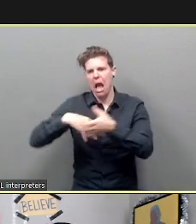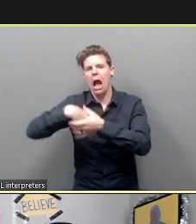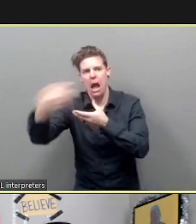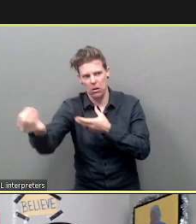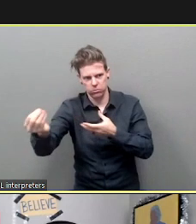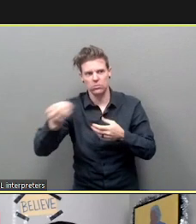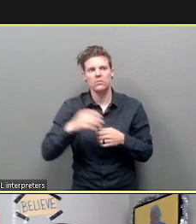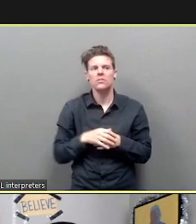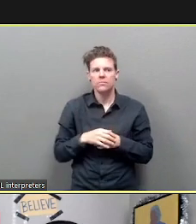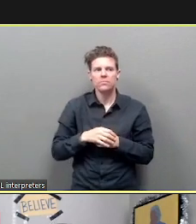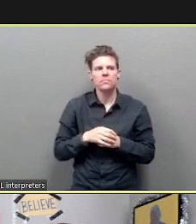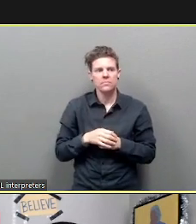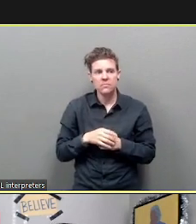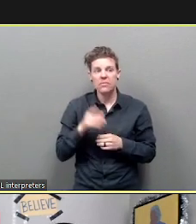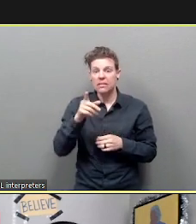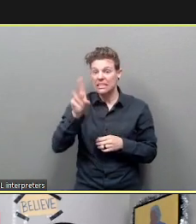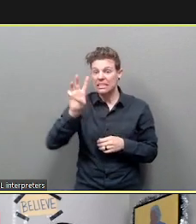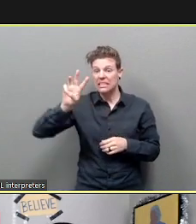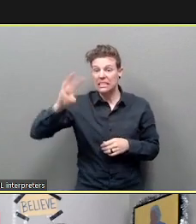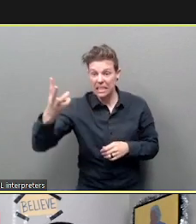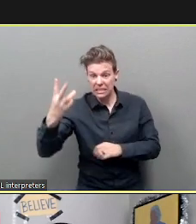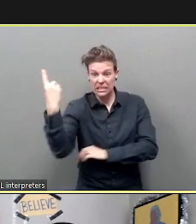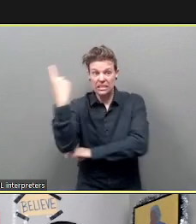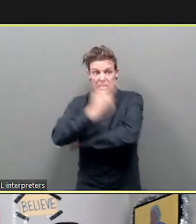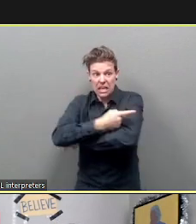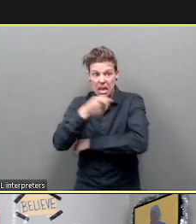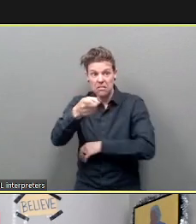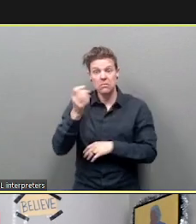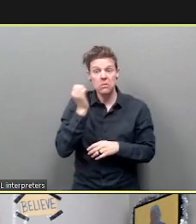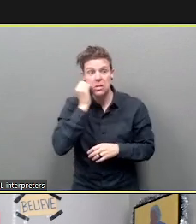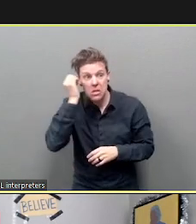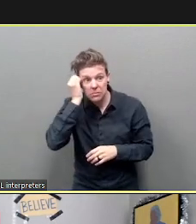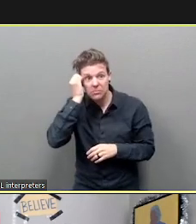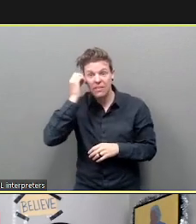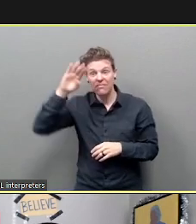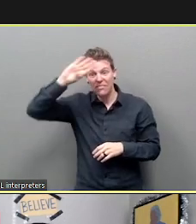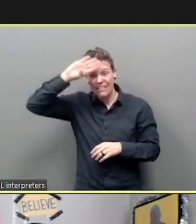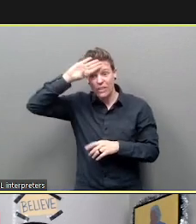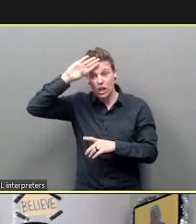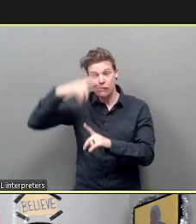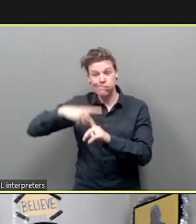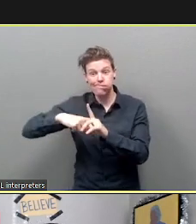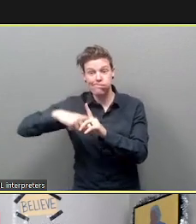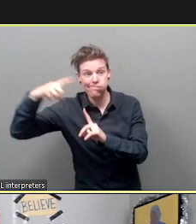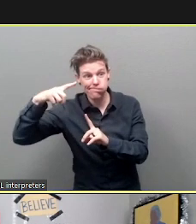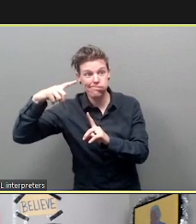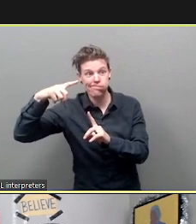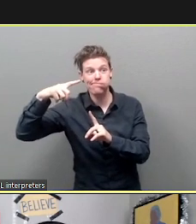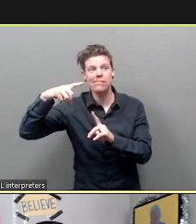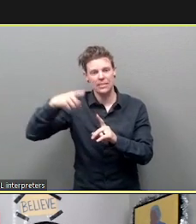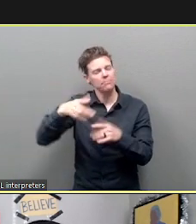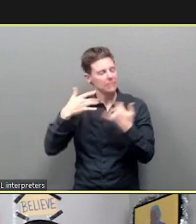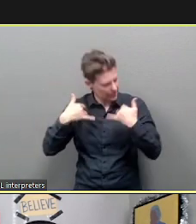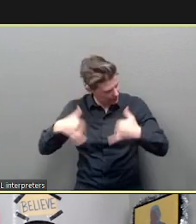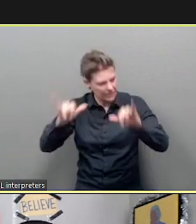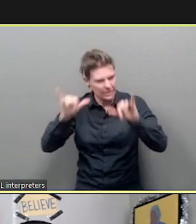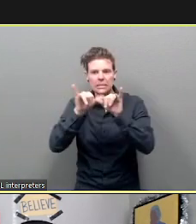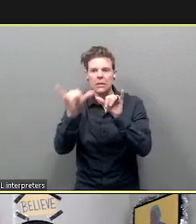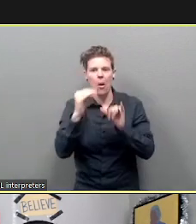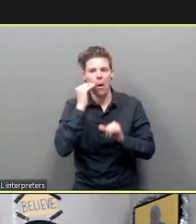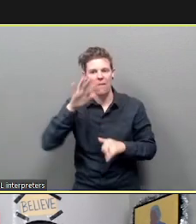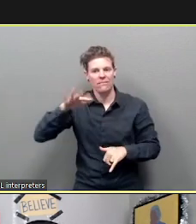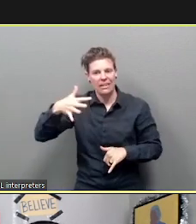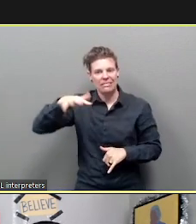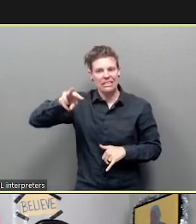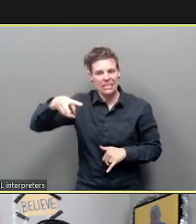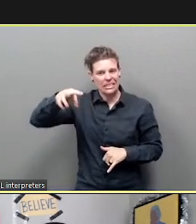I shouldn't leave my home until I'm done with the fever. Another important thing to prevent the spread, because all of this that we're trying